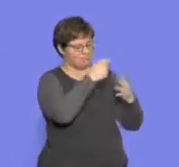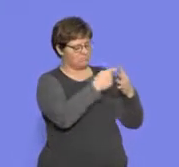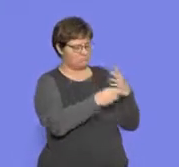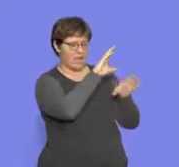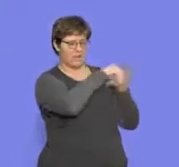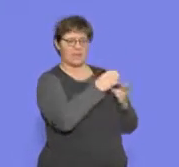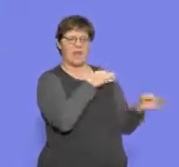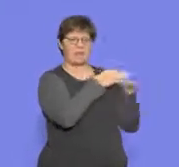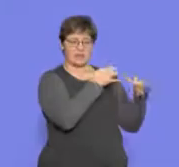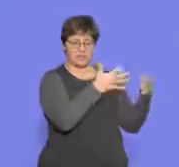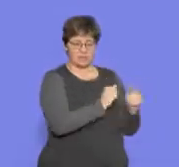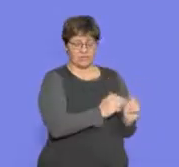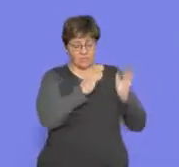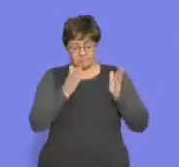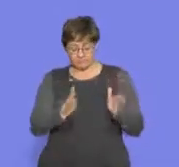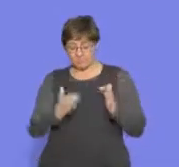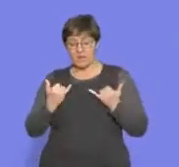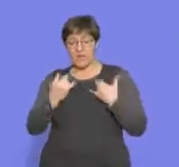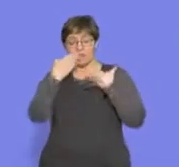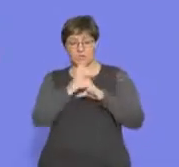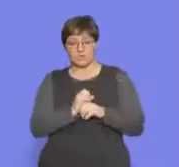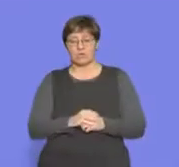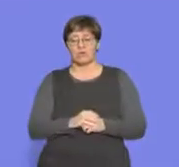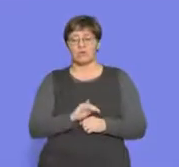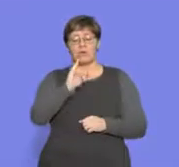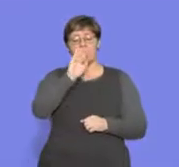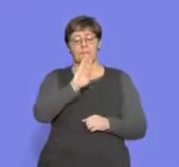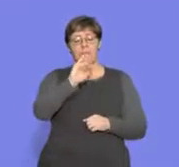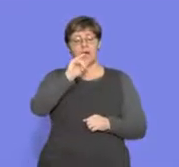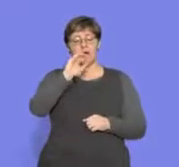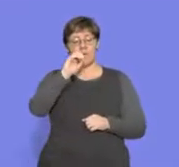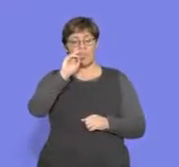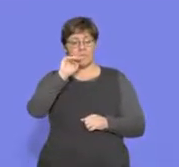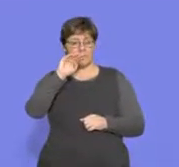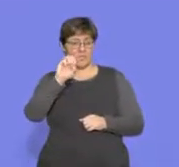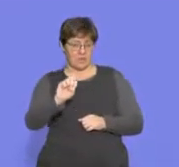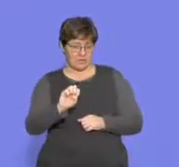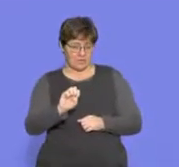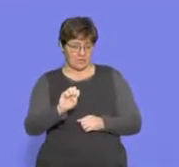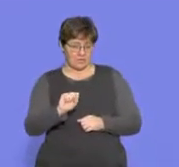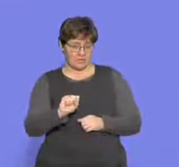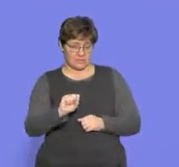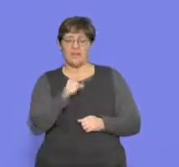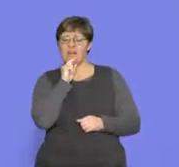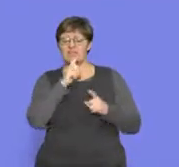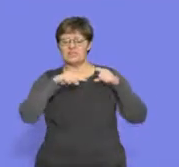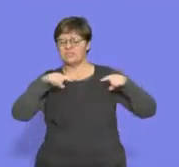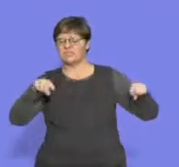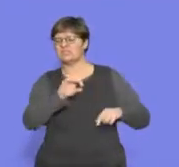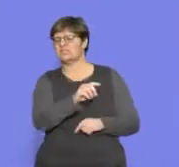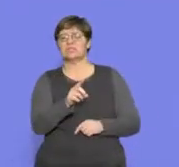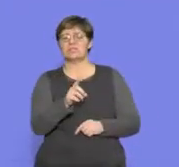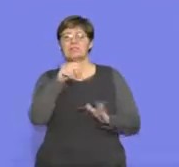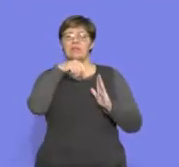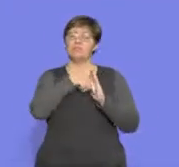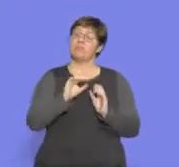components of the biosphere. In this segment, we're going to focus on biomes and specifically what is a biome and the different